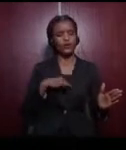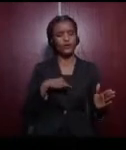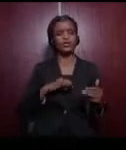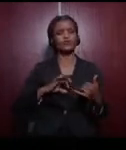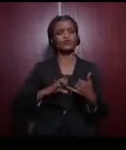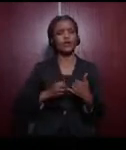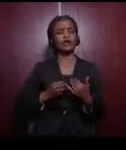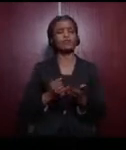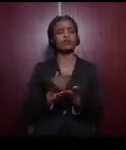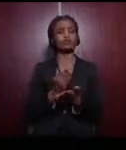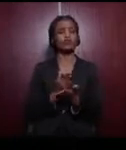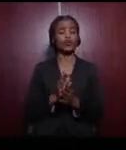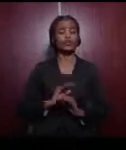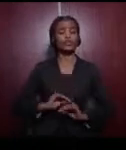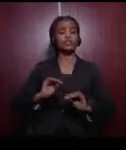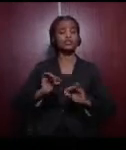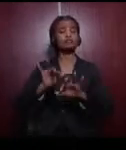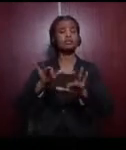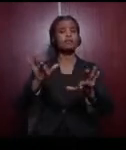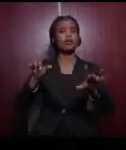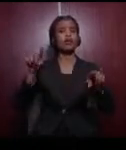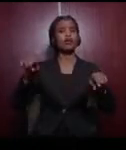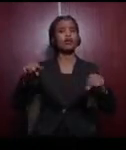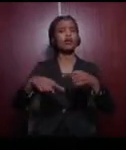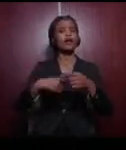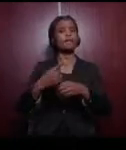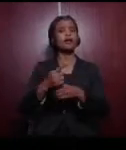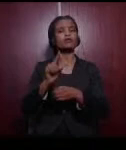even into schools, but no one is recognizing that.